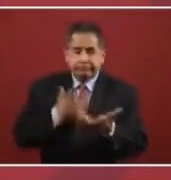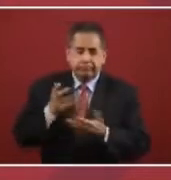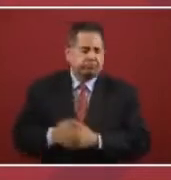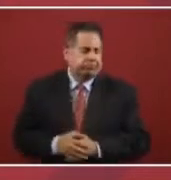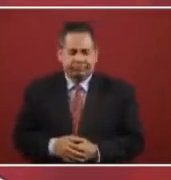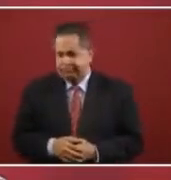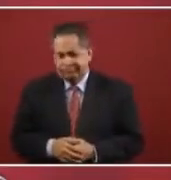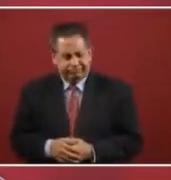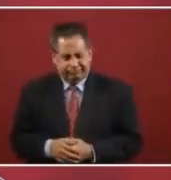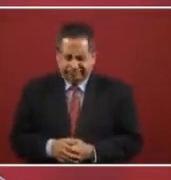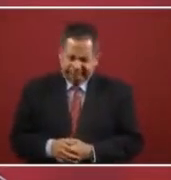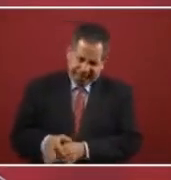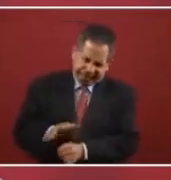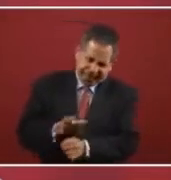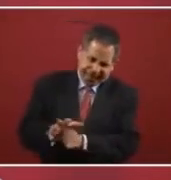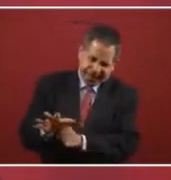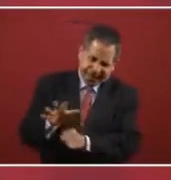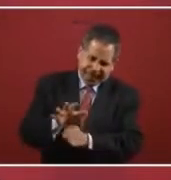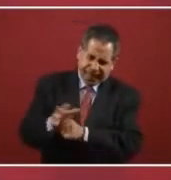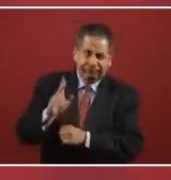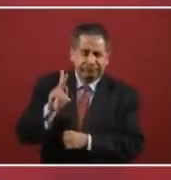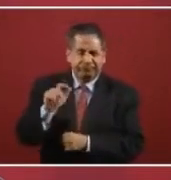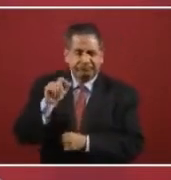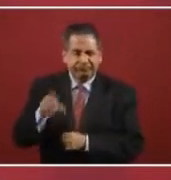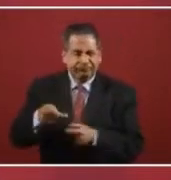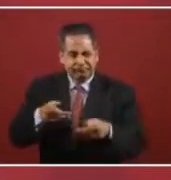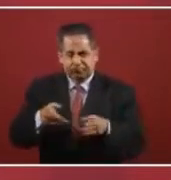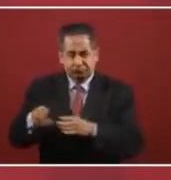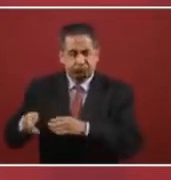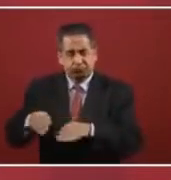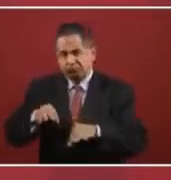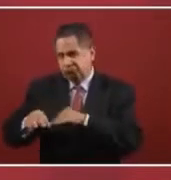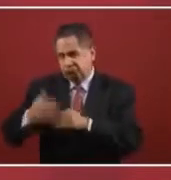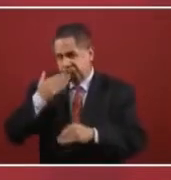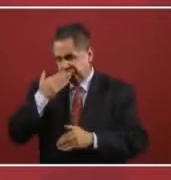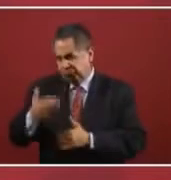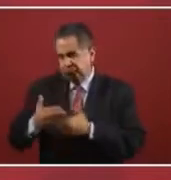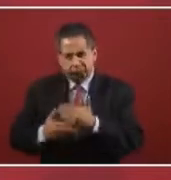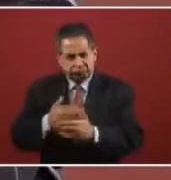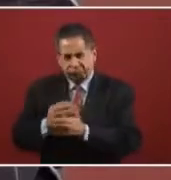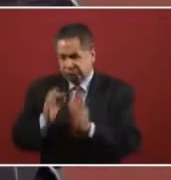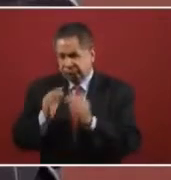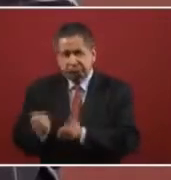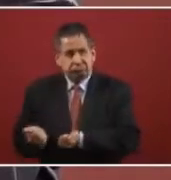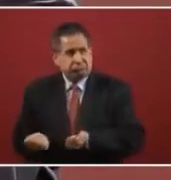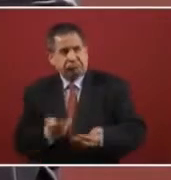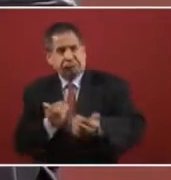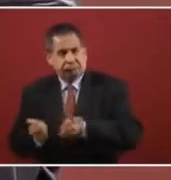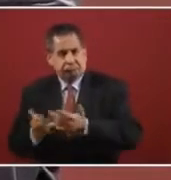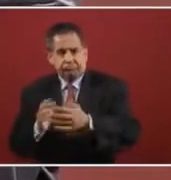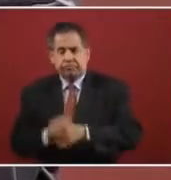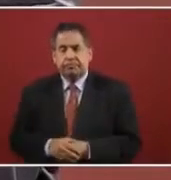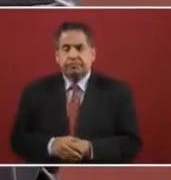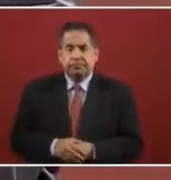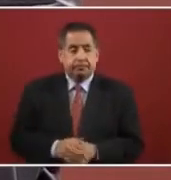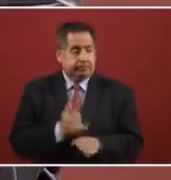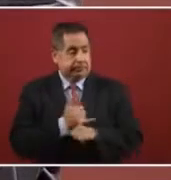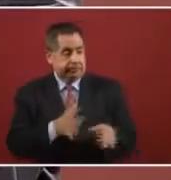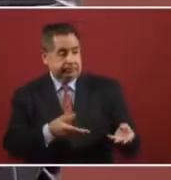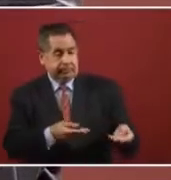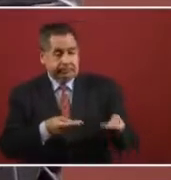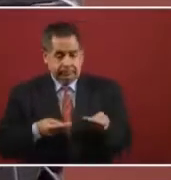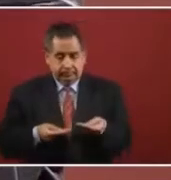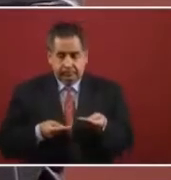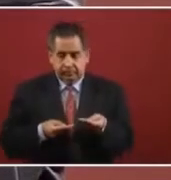leave us without gas este plan, because we have this plan and it's functioning very well. La información que tengo, the information that I